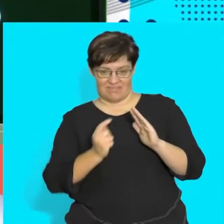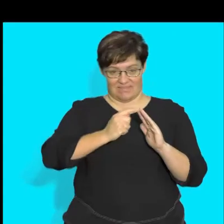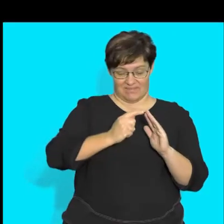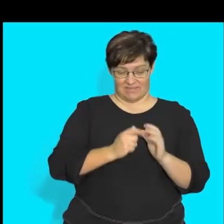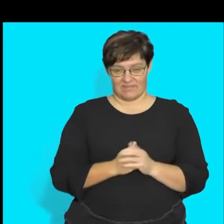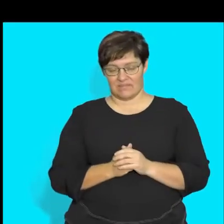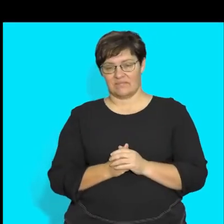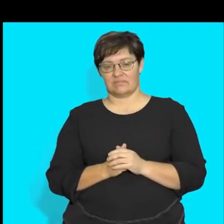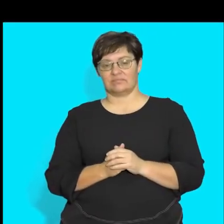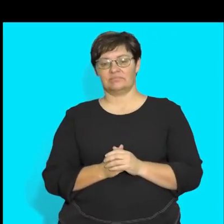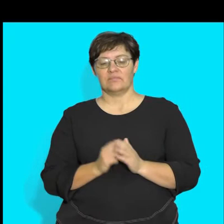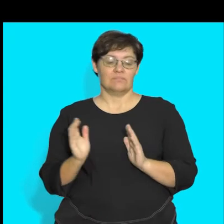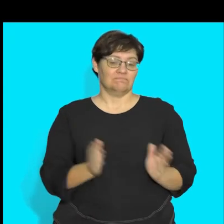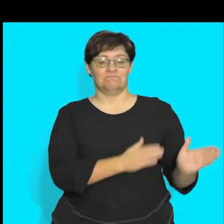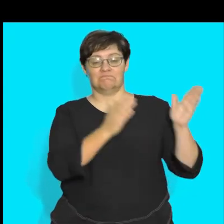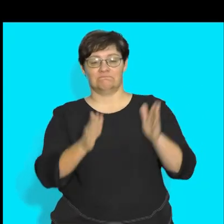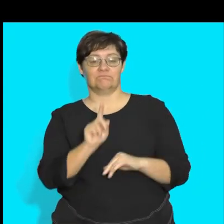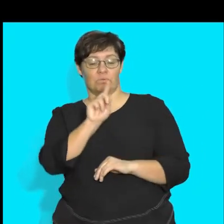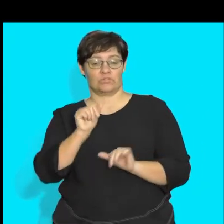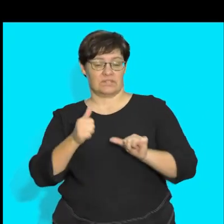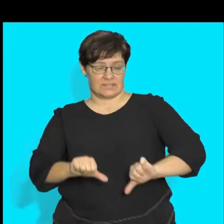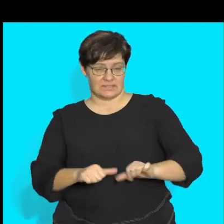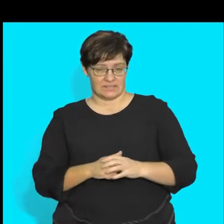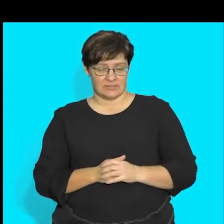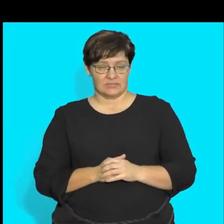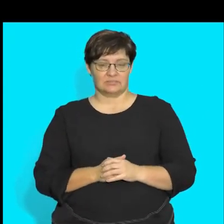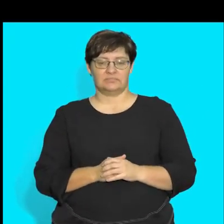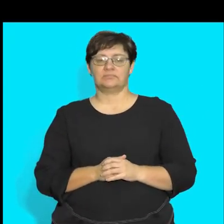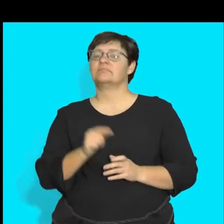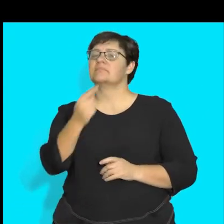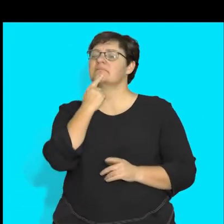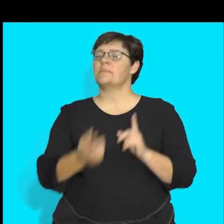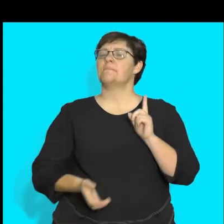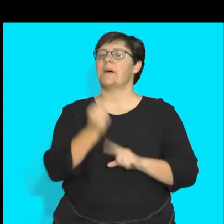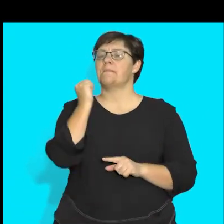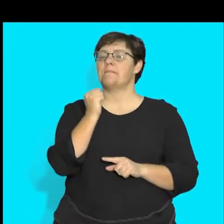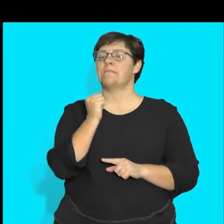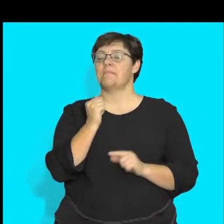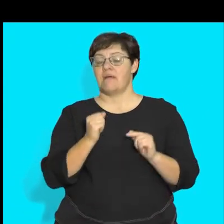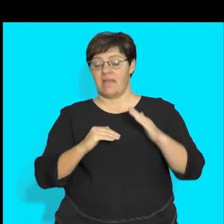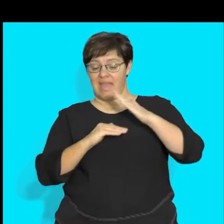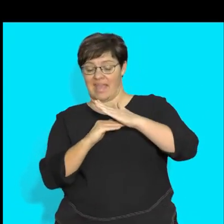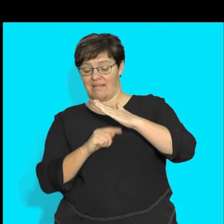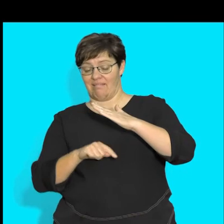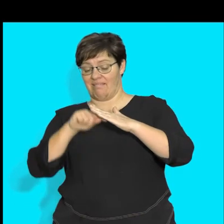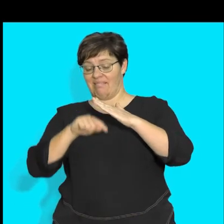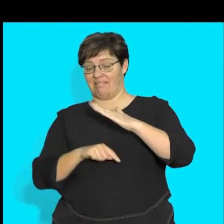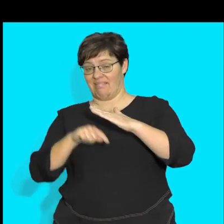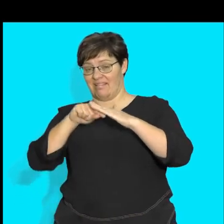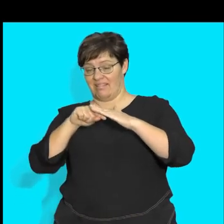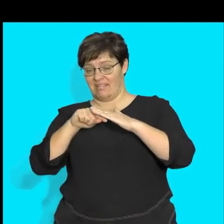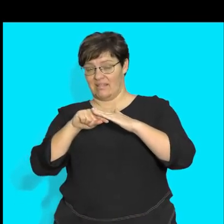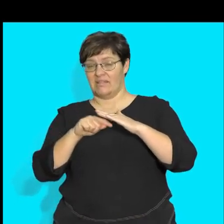going to jump into the next question. The next question says, determine the angle of inclination. They want us to find that